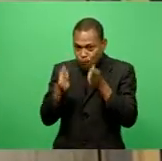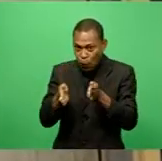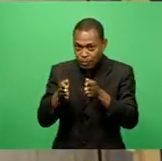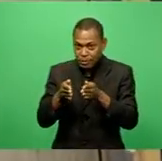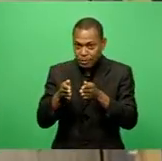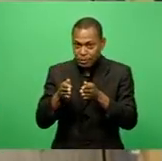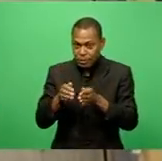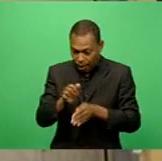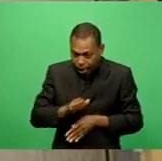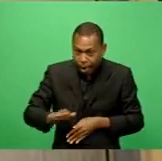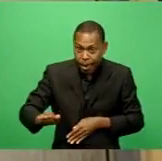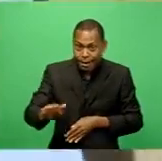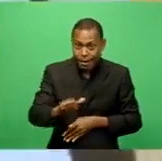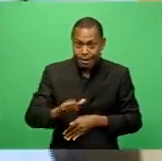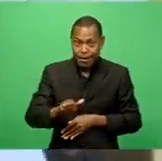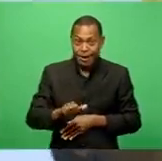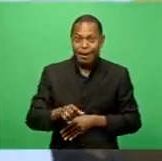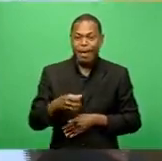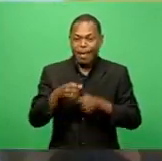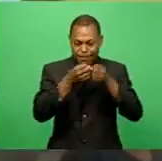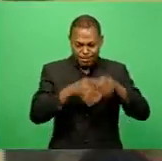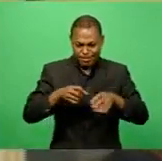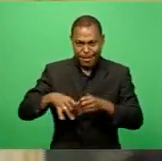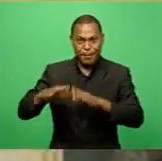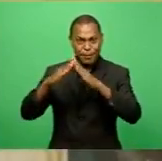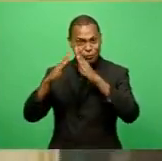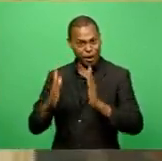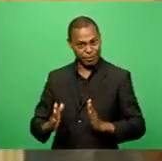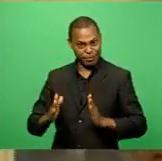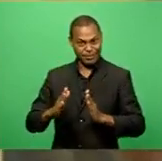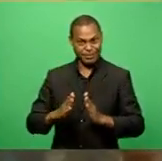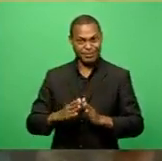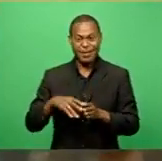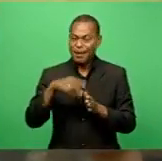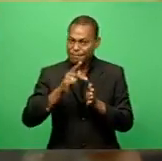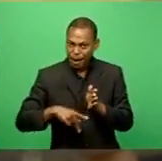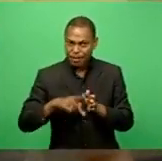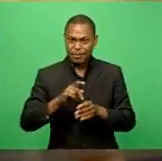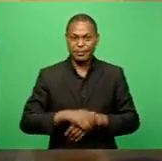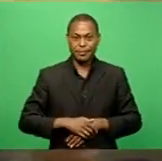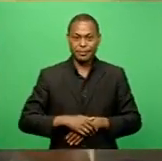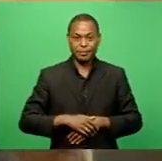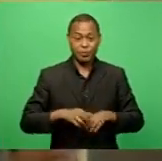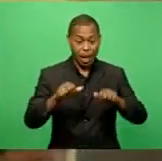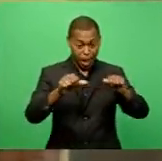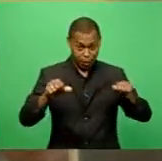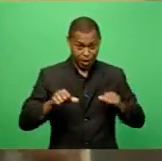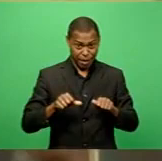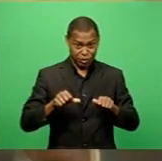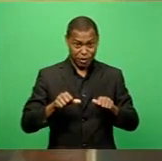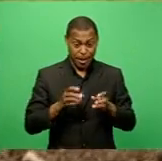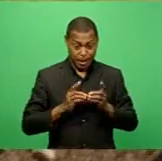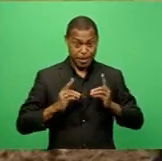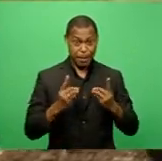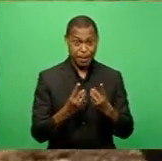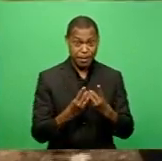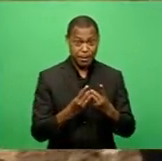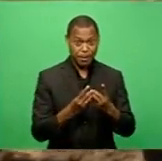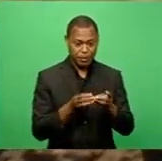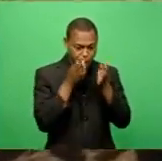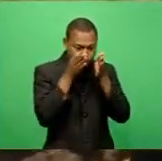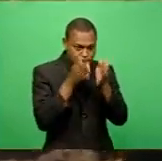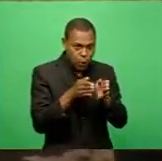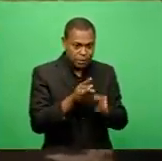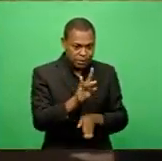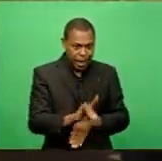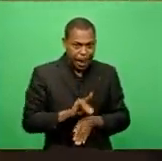on the damaged houses, completely and partly. The agriculture department to focus on the